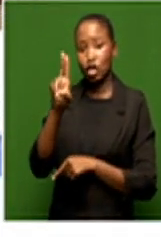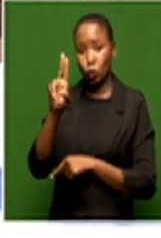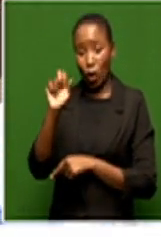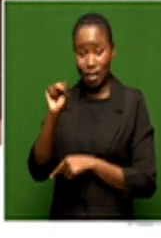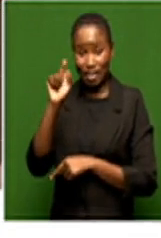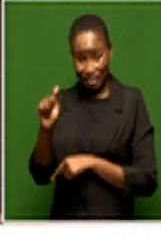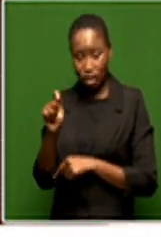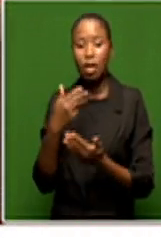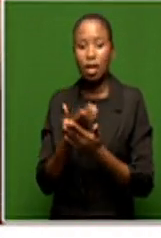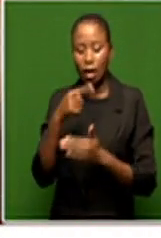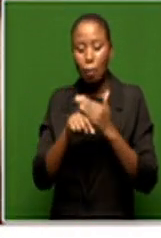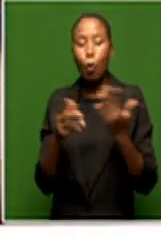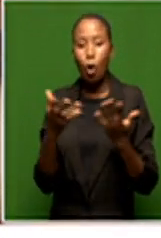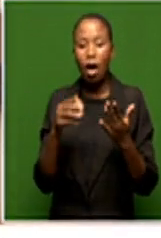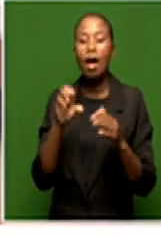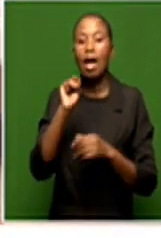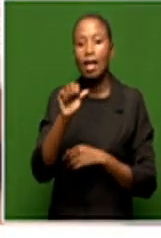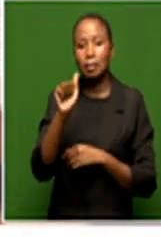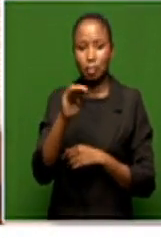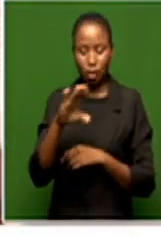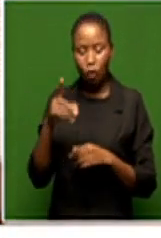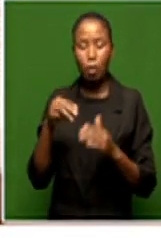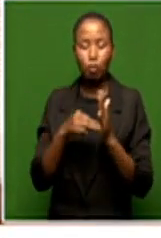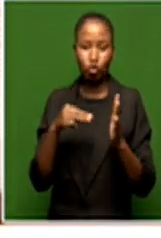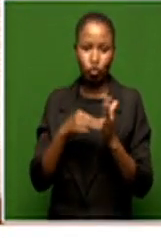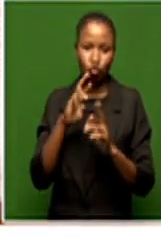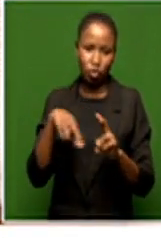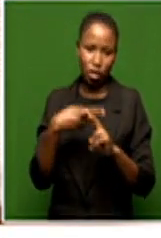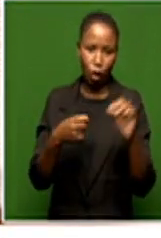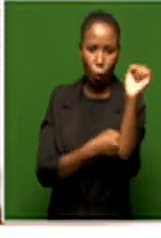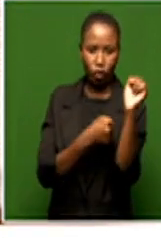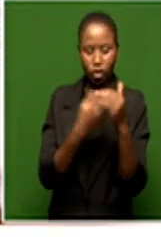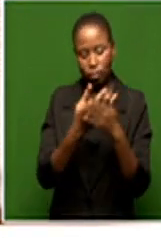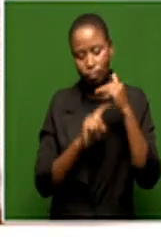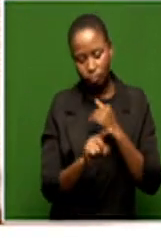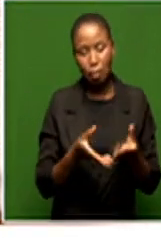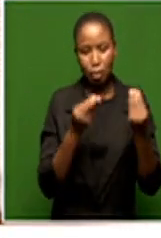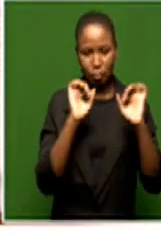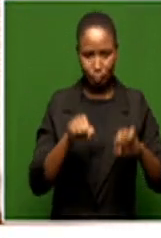the SABC Education Matric Results Service. Nosipho Mncube, SABC News, Johannesburg.